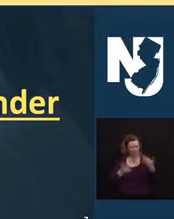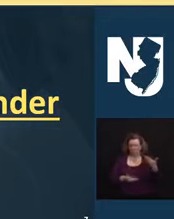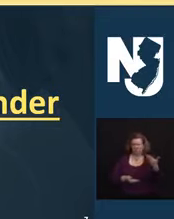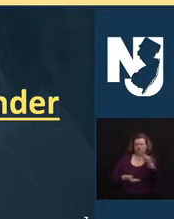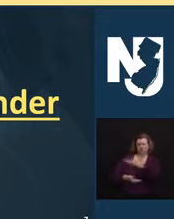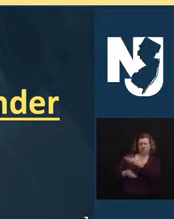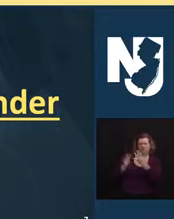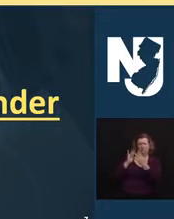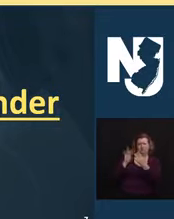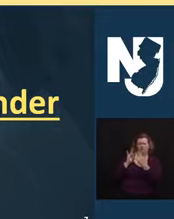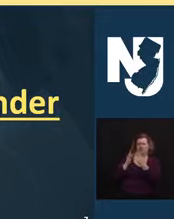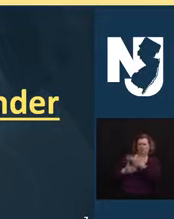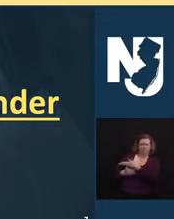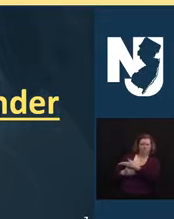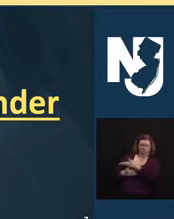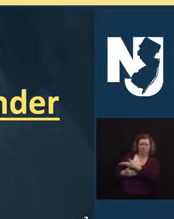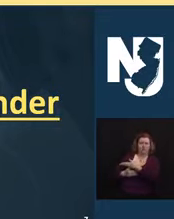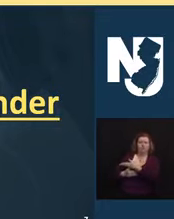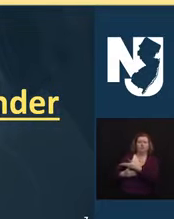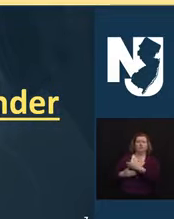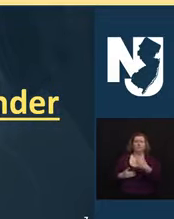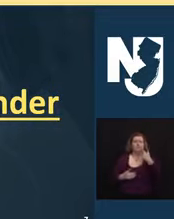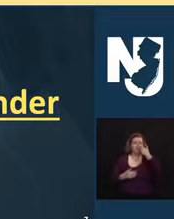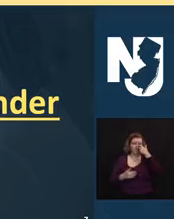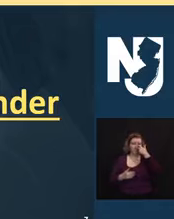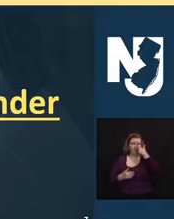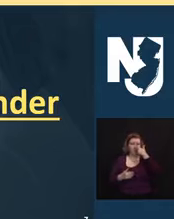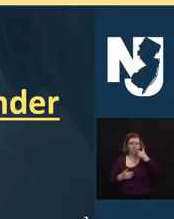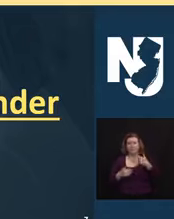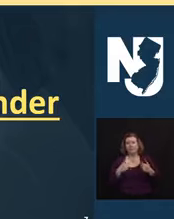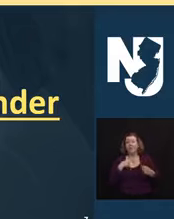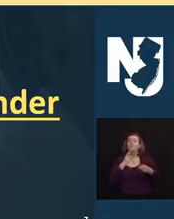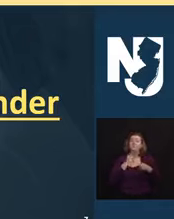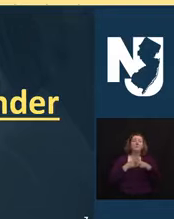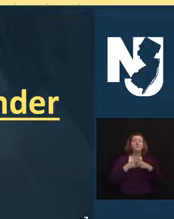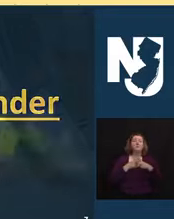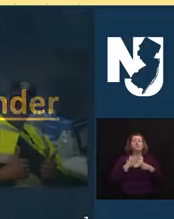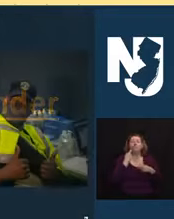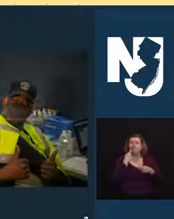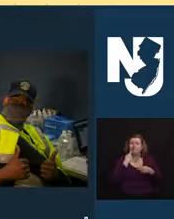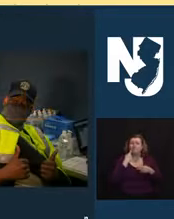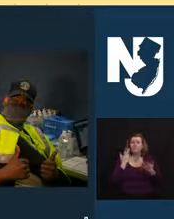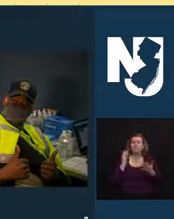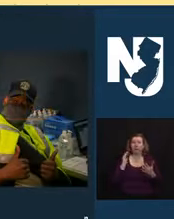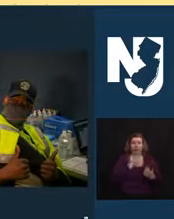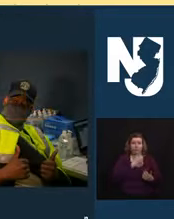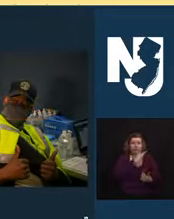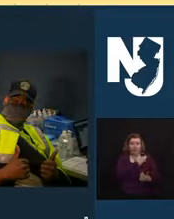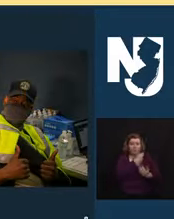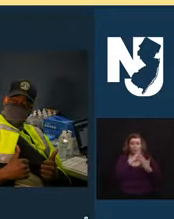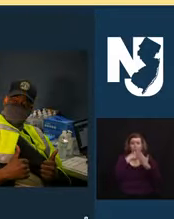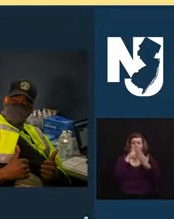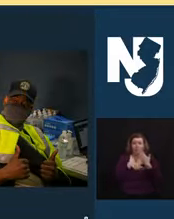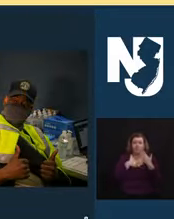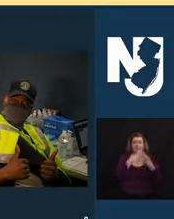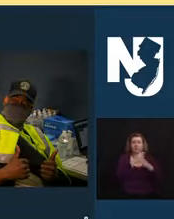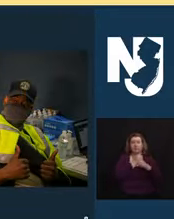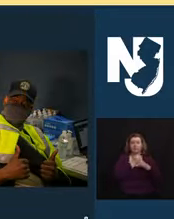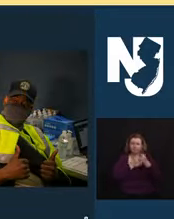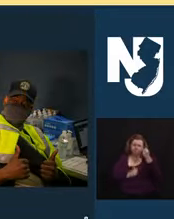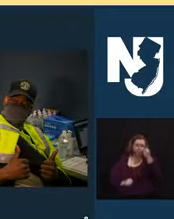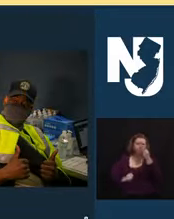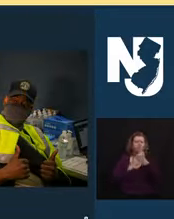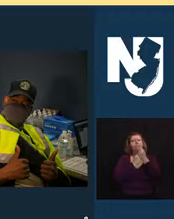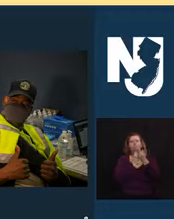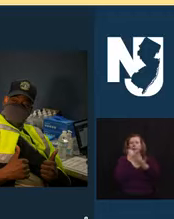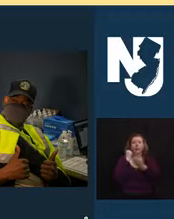covid19.nj.gov/finder. I mentioned this a second ago. Our vaccination program received another boost, no pun intended, early